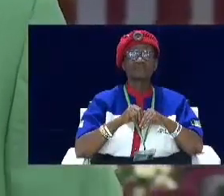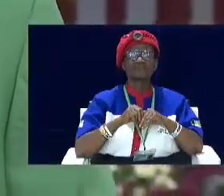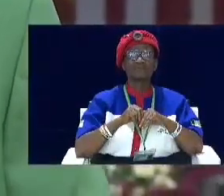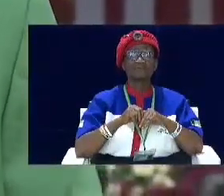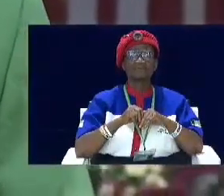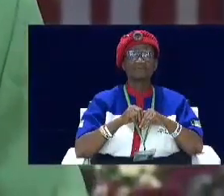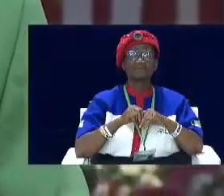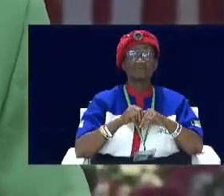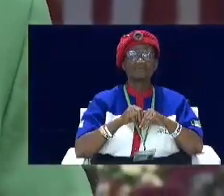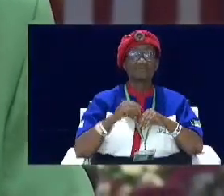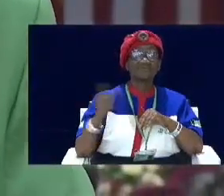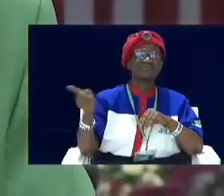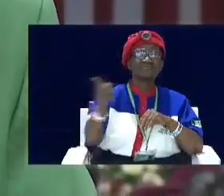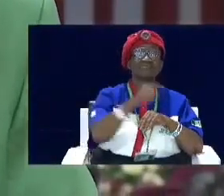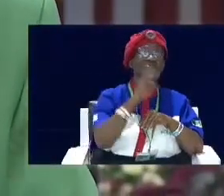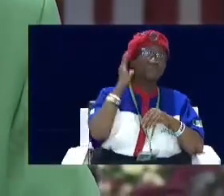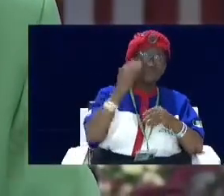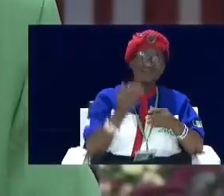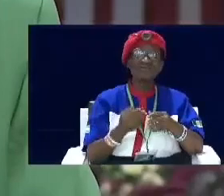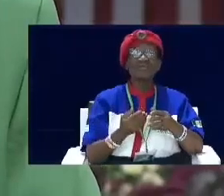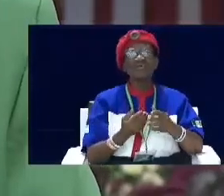And you grow cold.